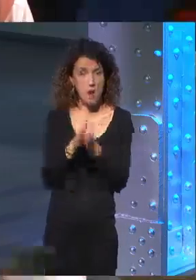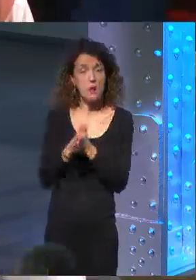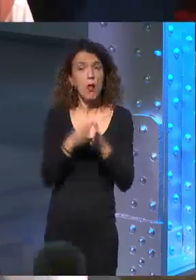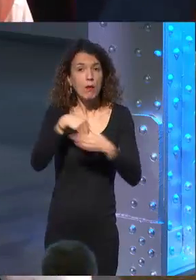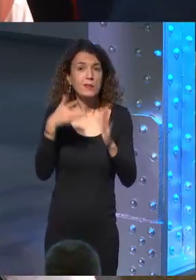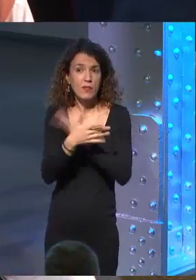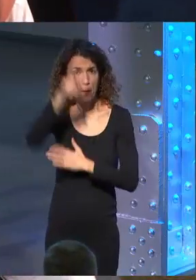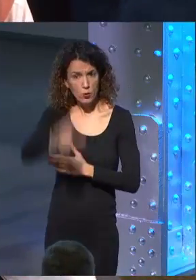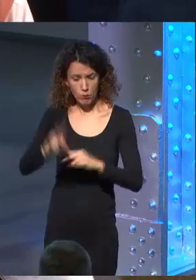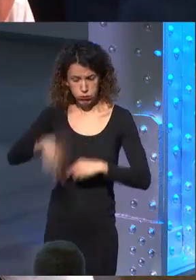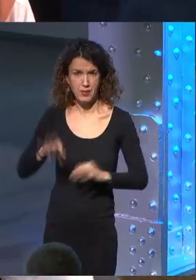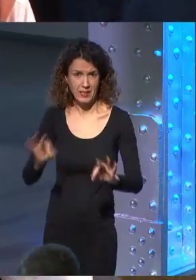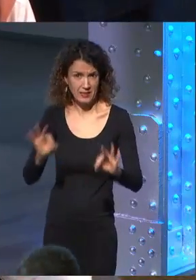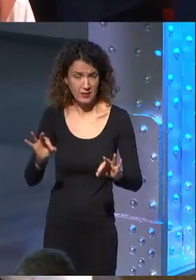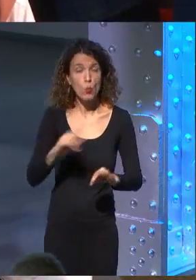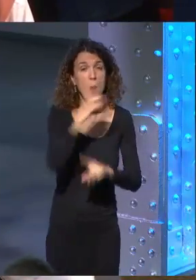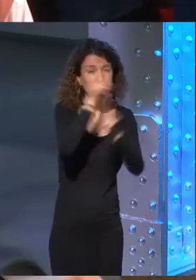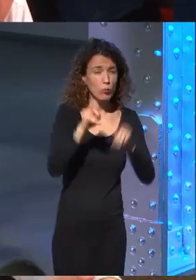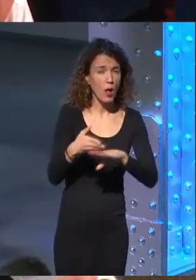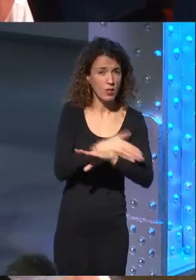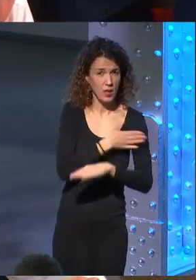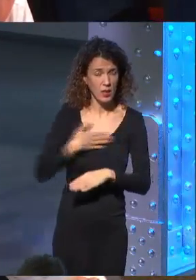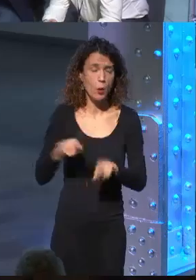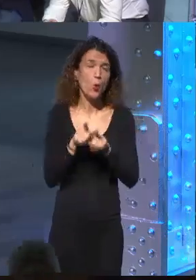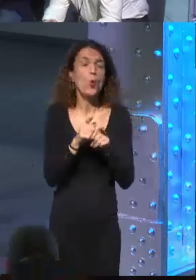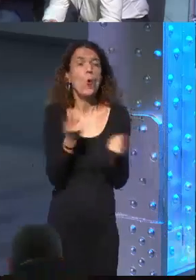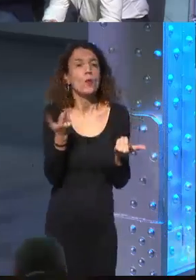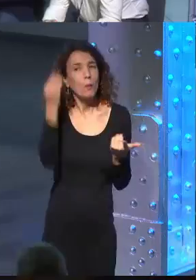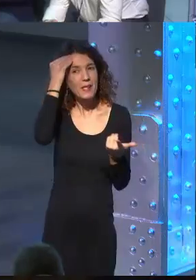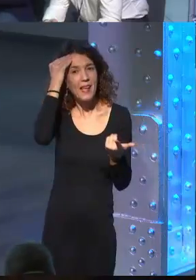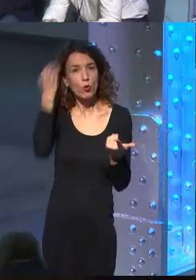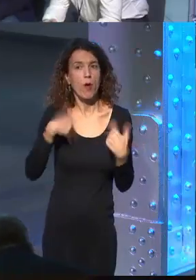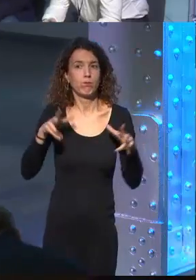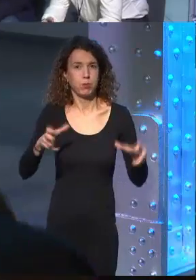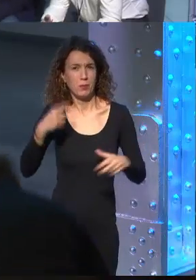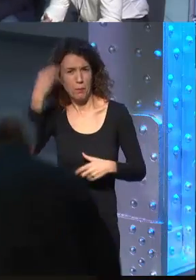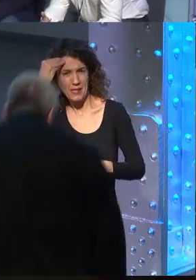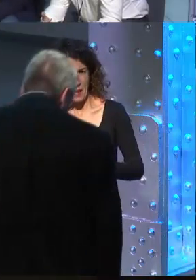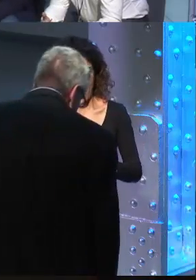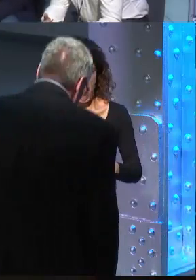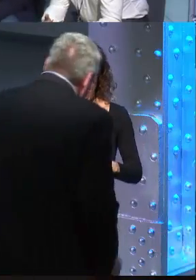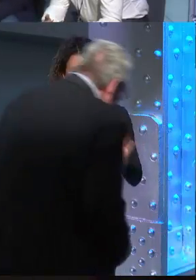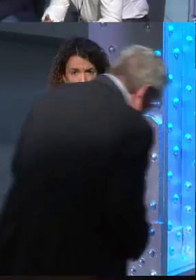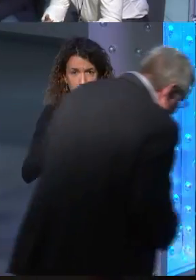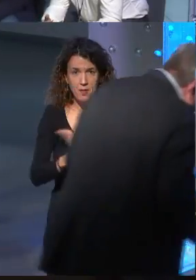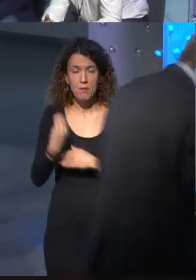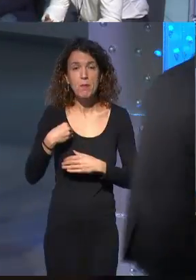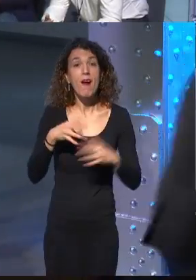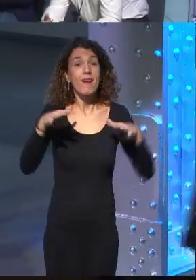people, because you understand that behind those ideas there are people. Yes, exactly. No, just a previous